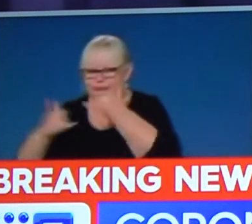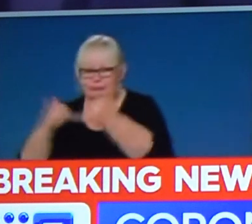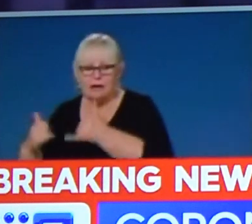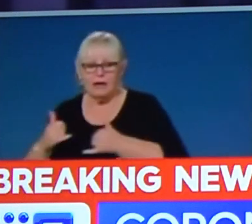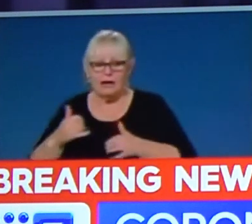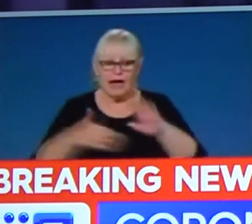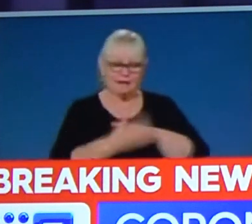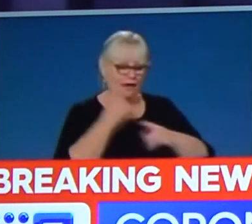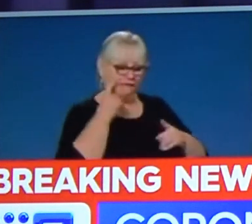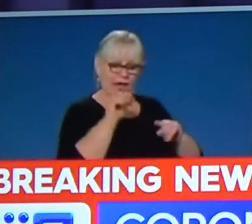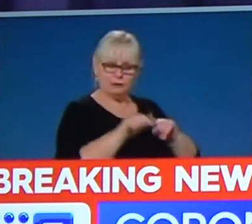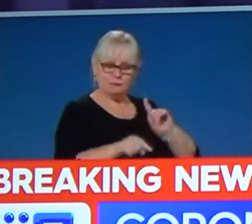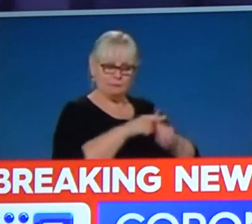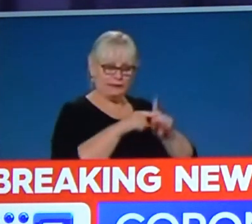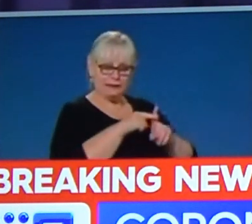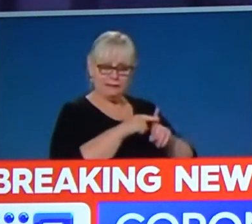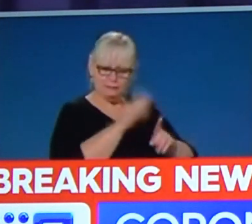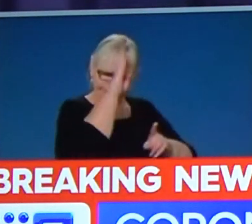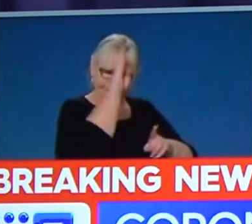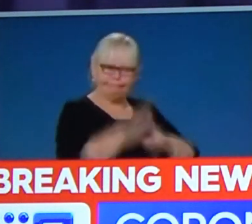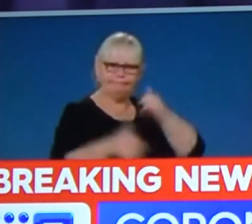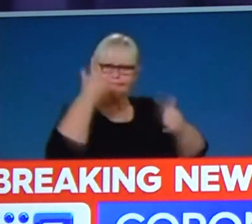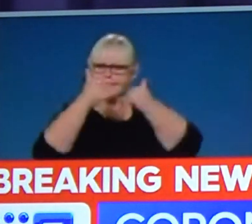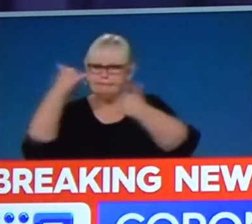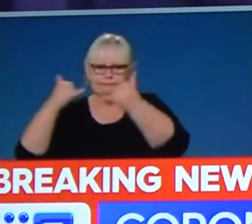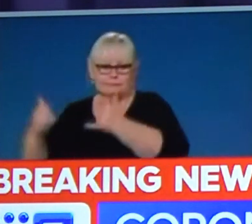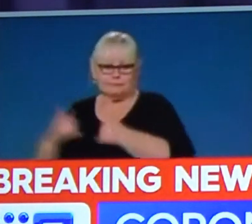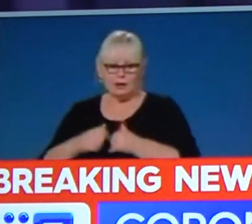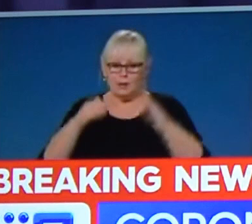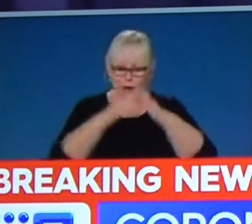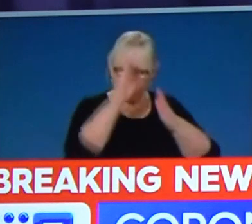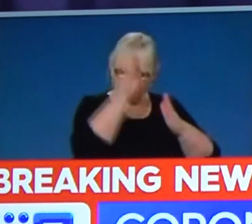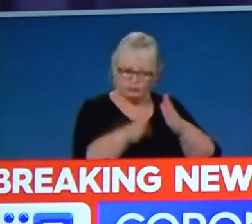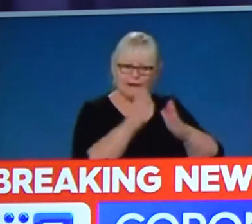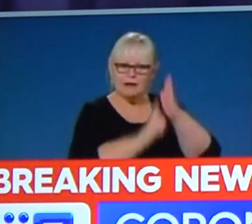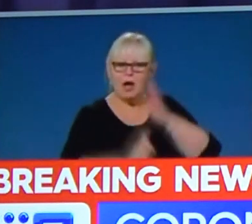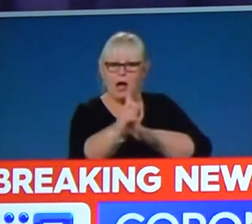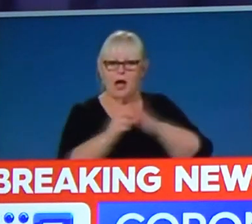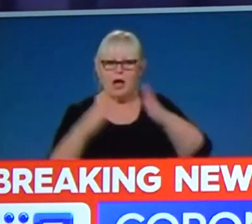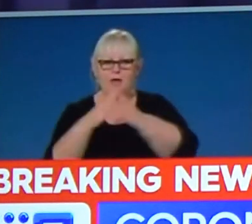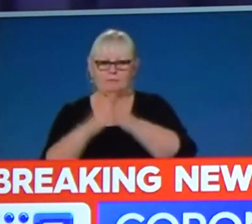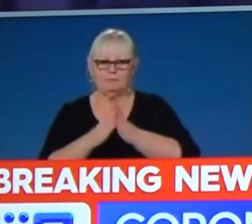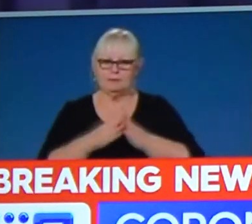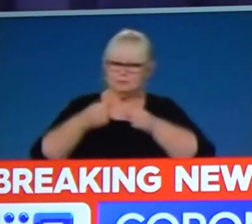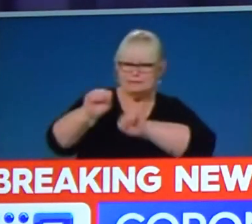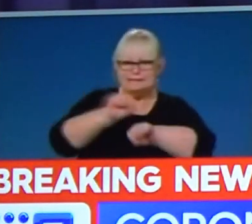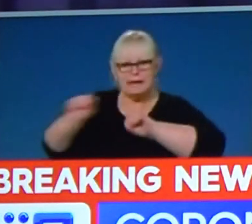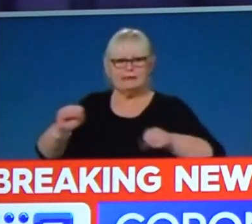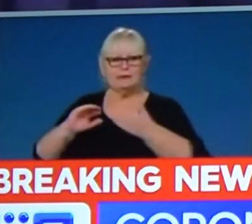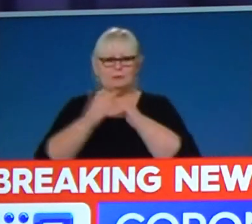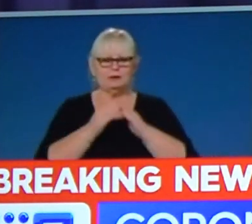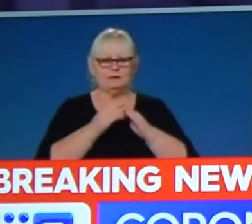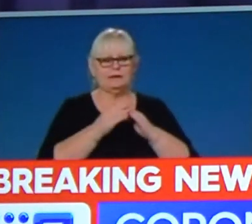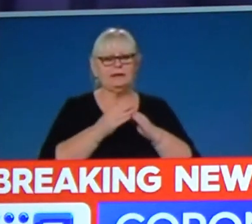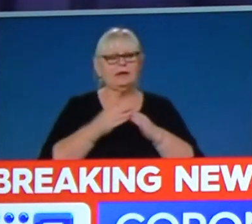hours every contact of a positive case, asking them to isolate and protecting the community. If we can keep our